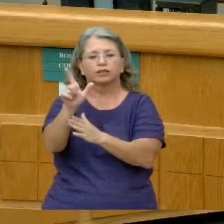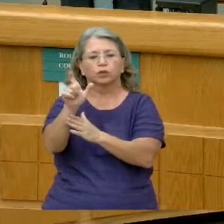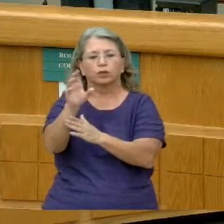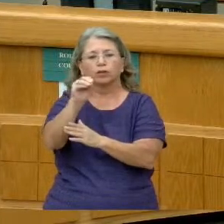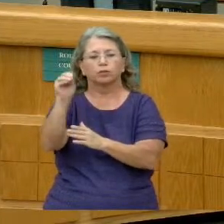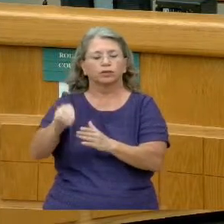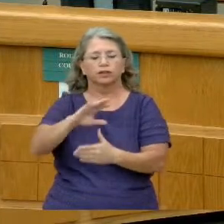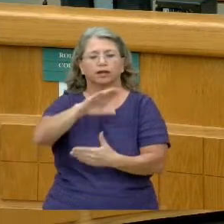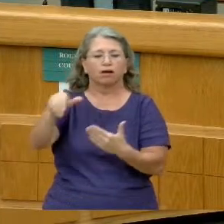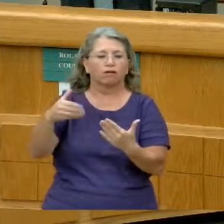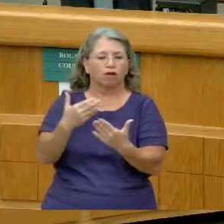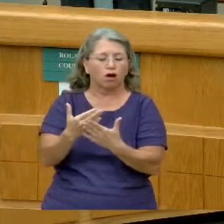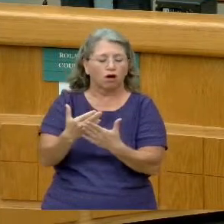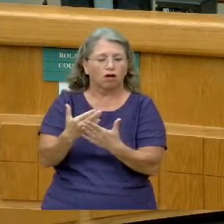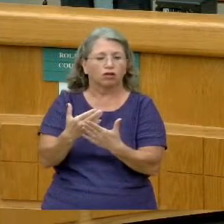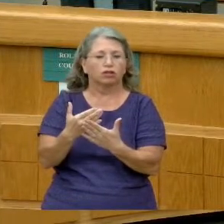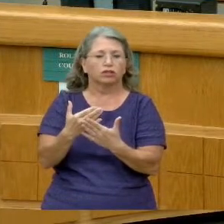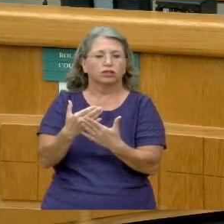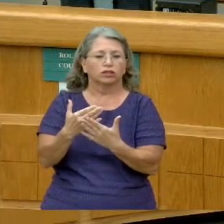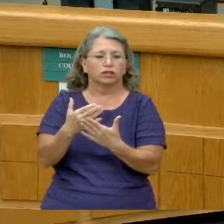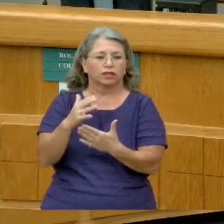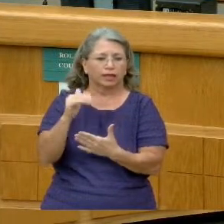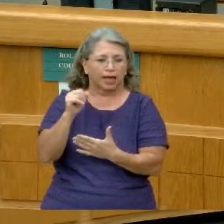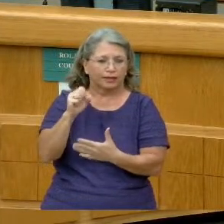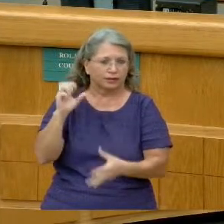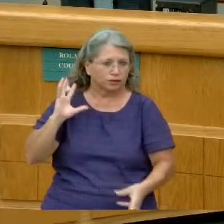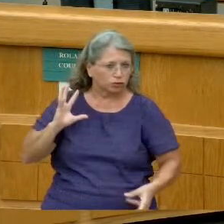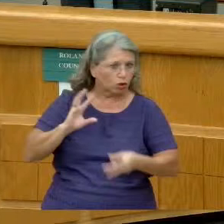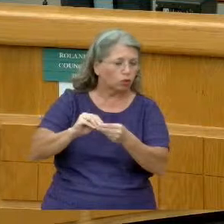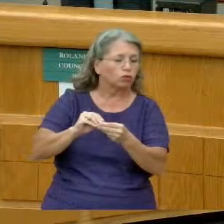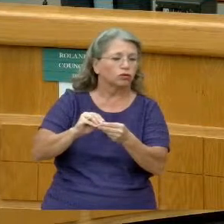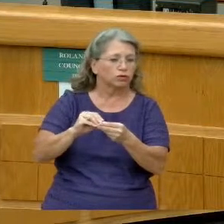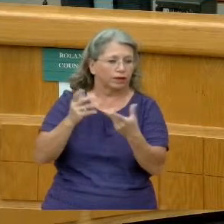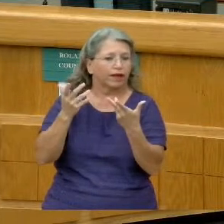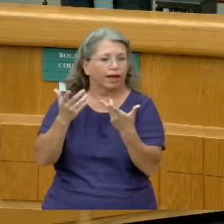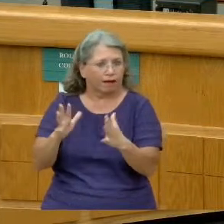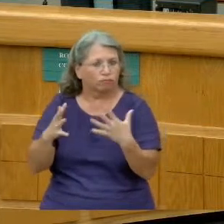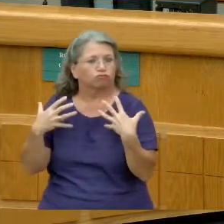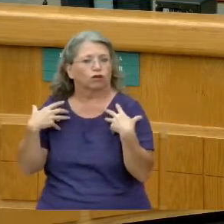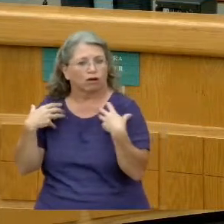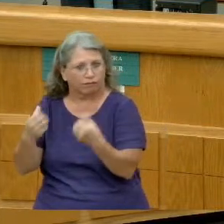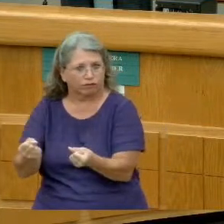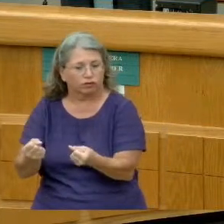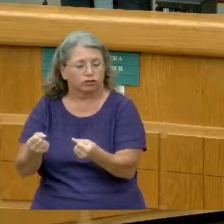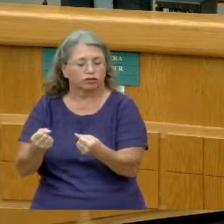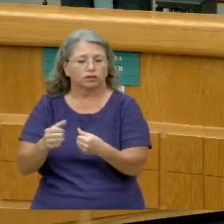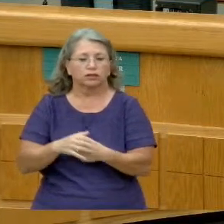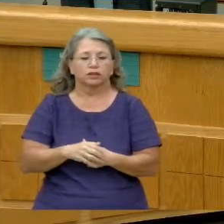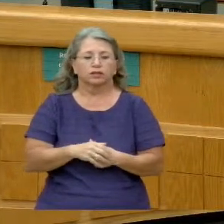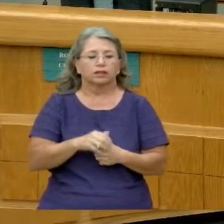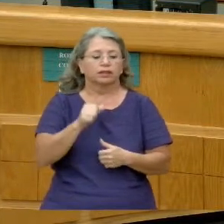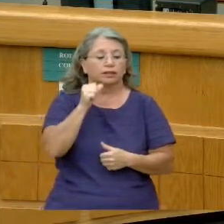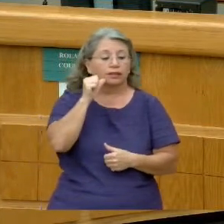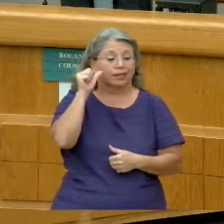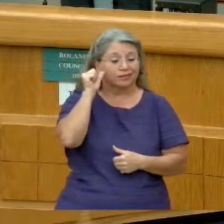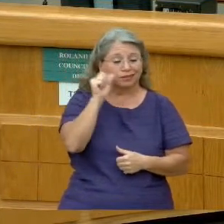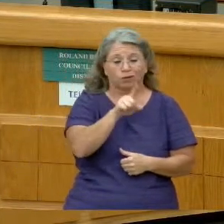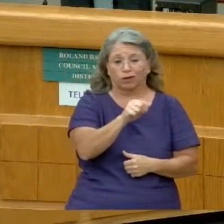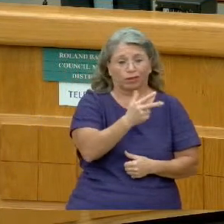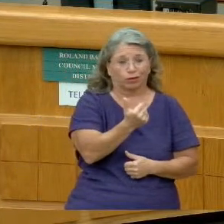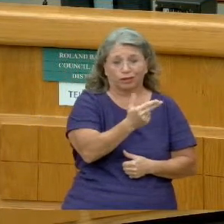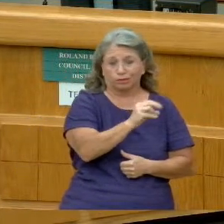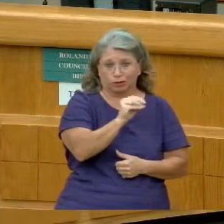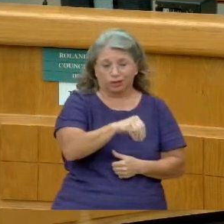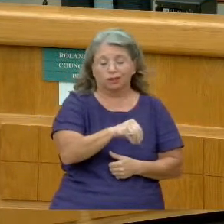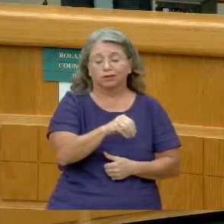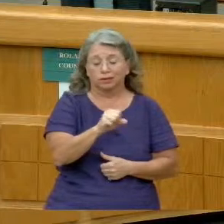21% of all the cases today on our totals for today. Yesterday, it represented only 13%.